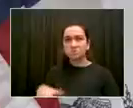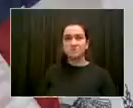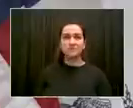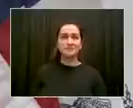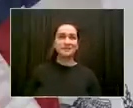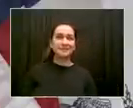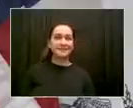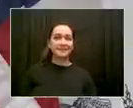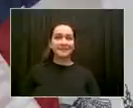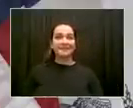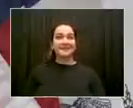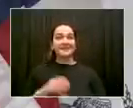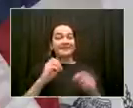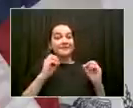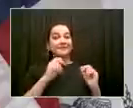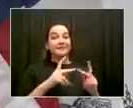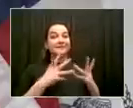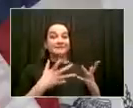in.